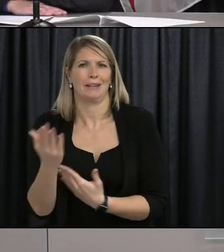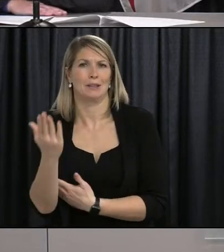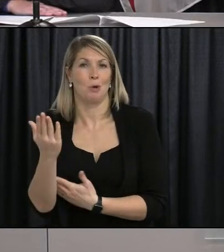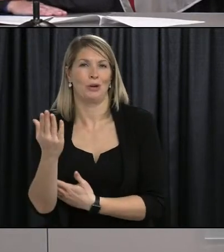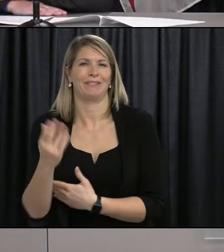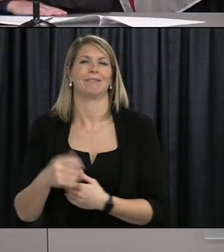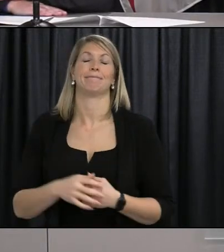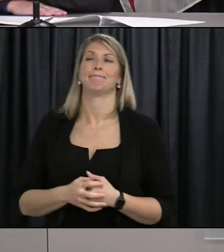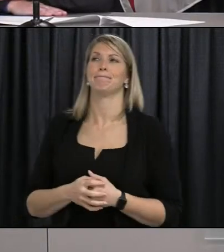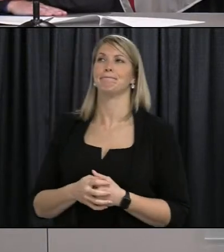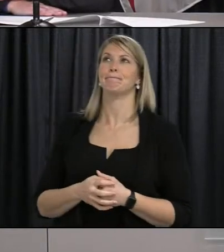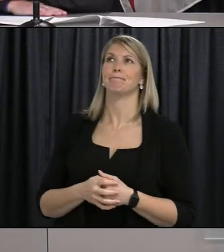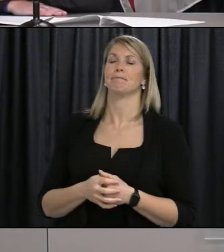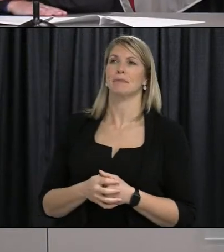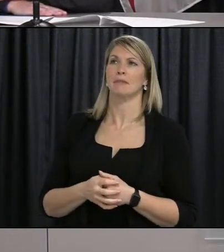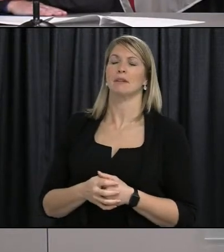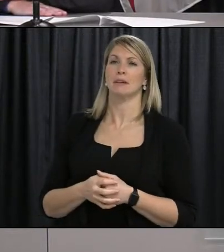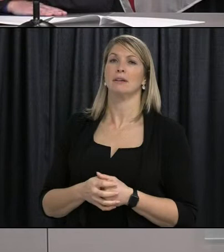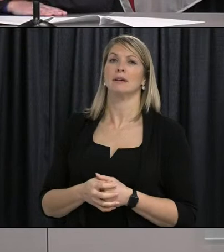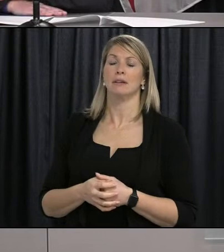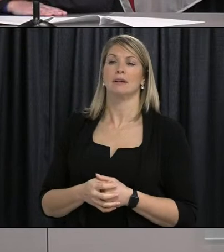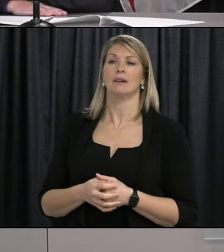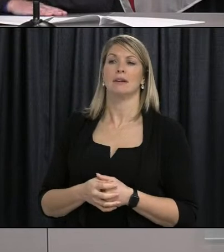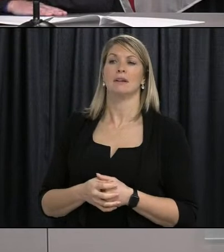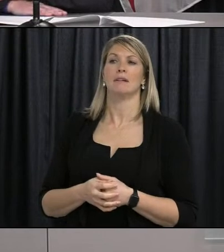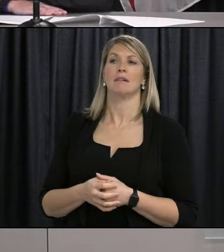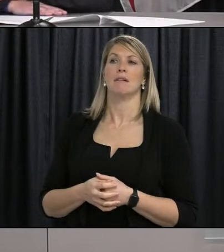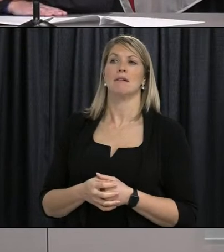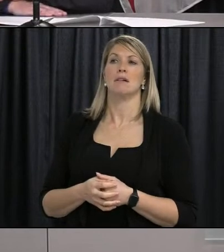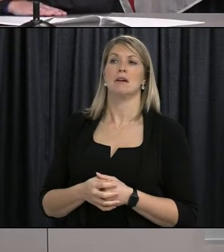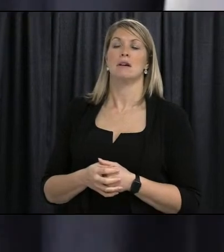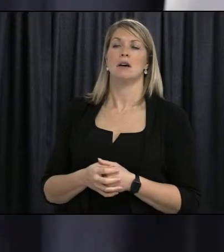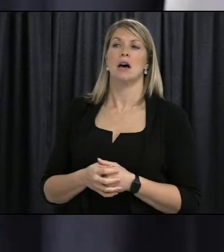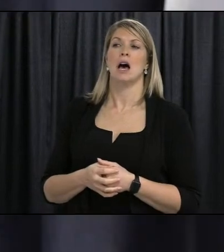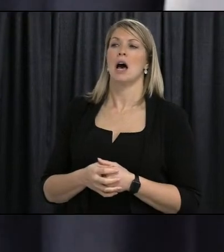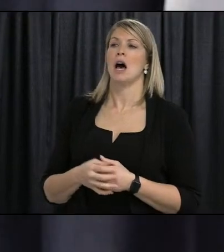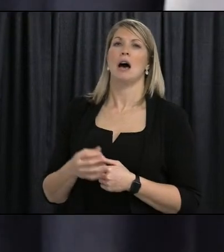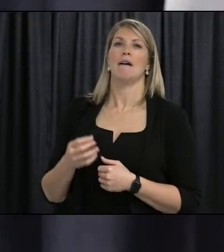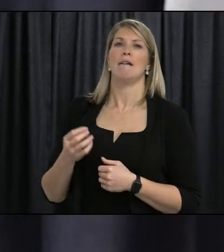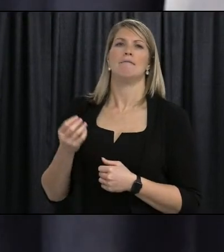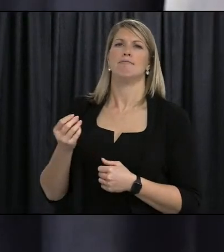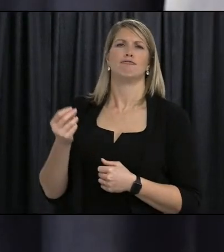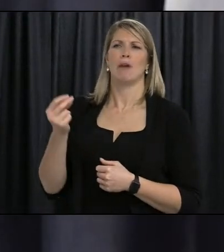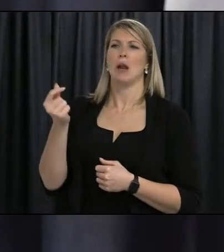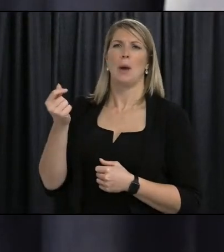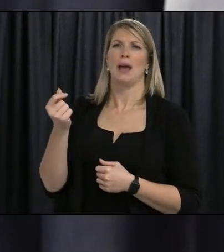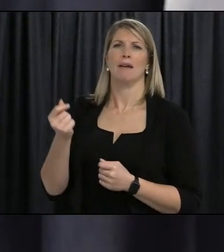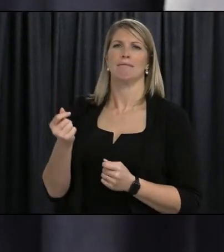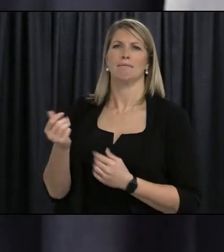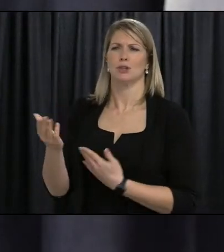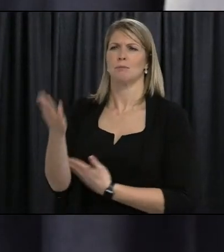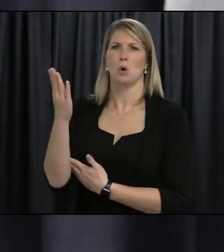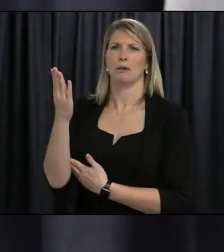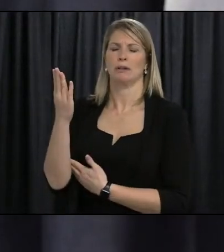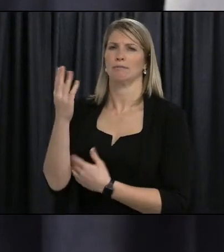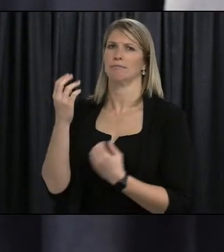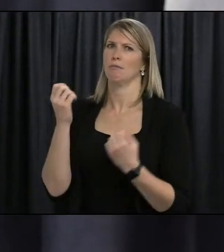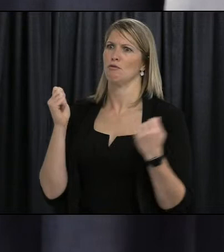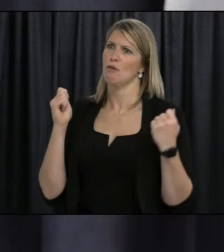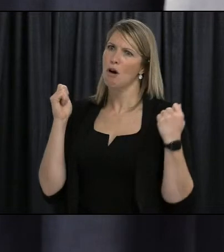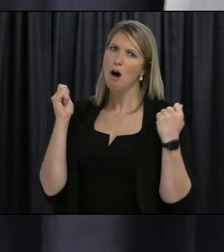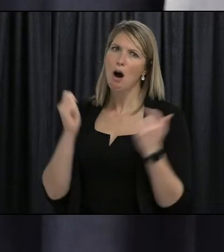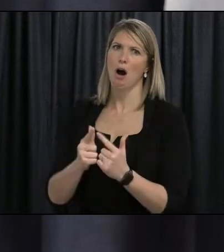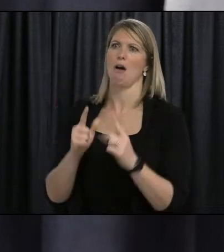My understanding is that calls were made very early, very rapidly this morning. We